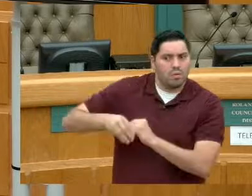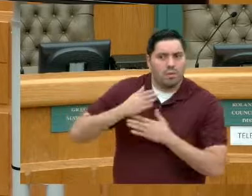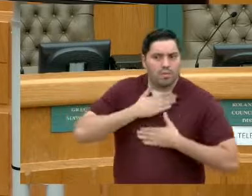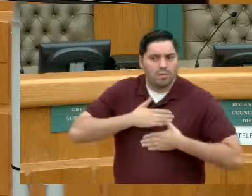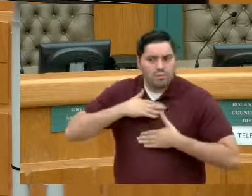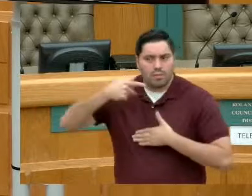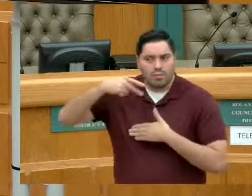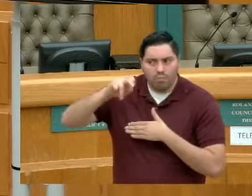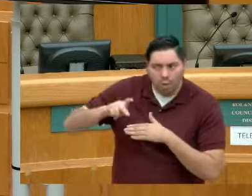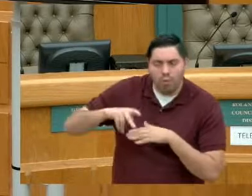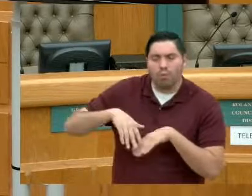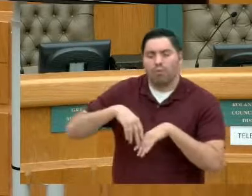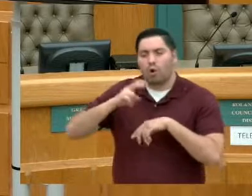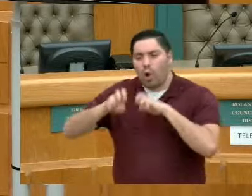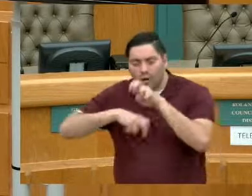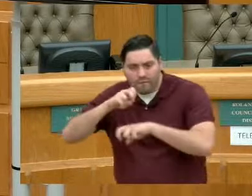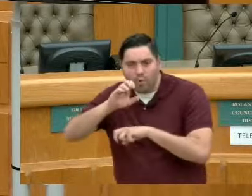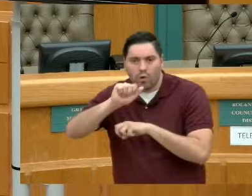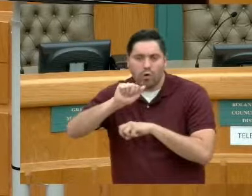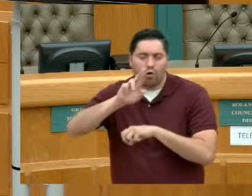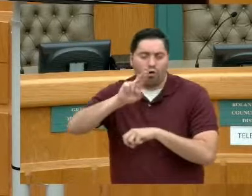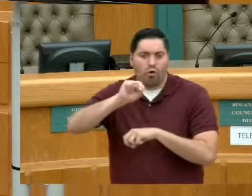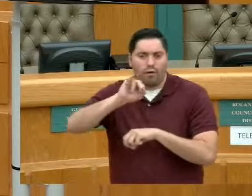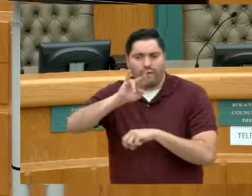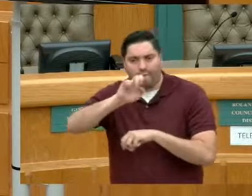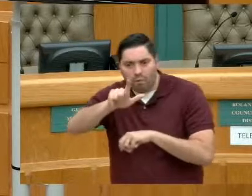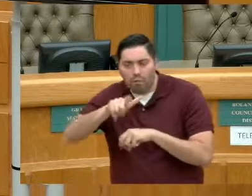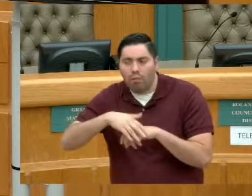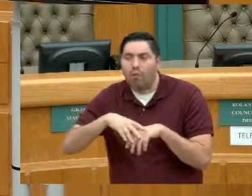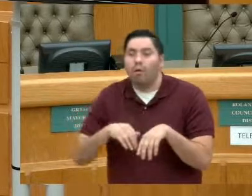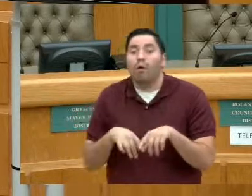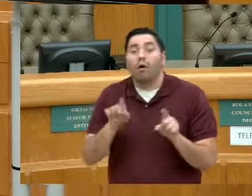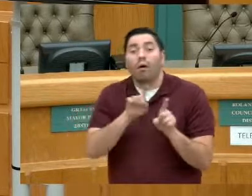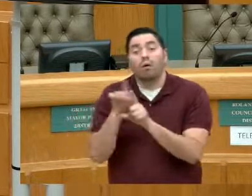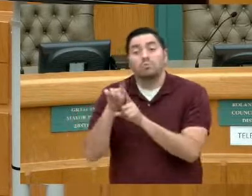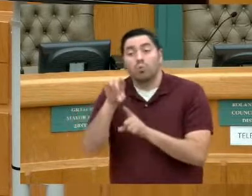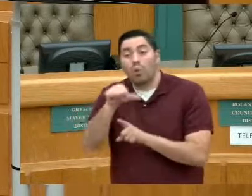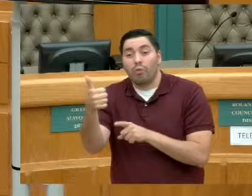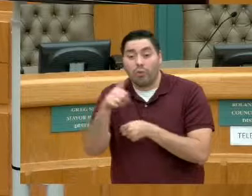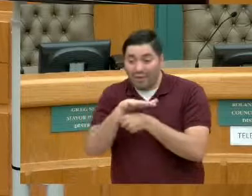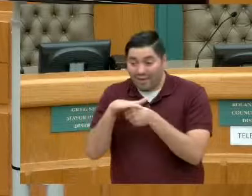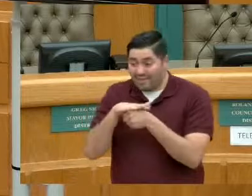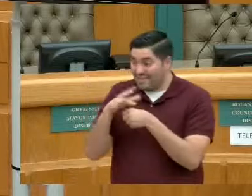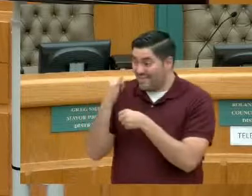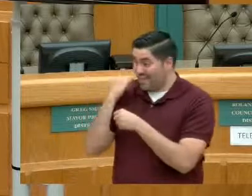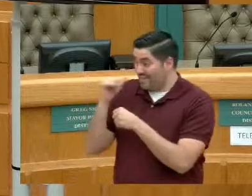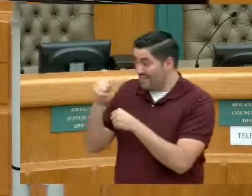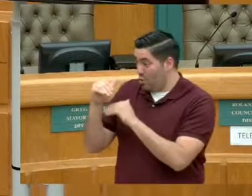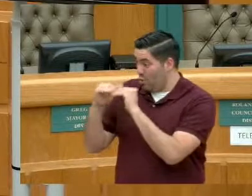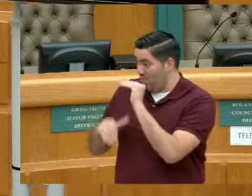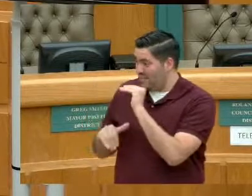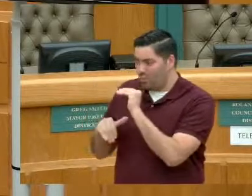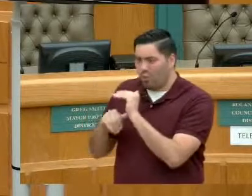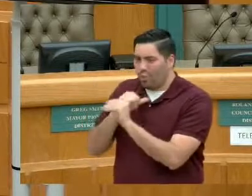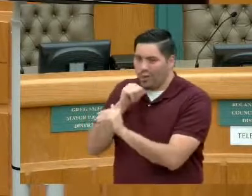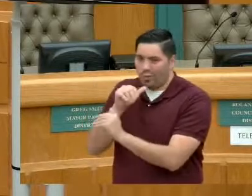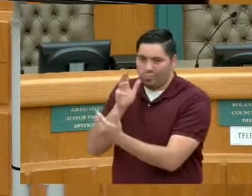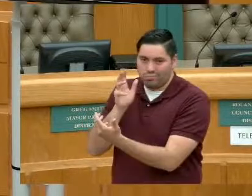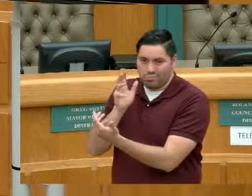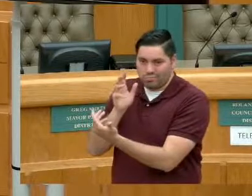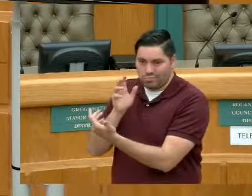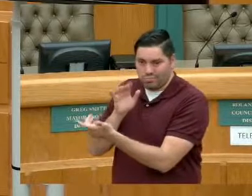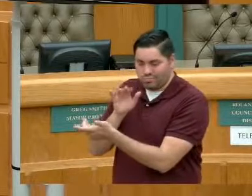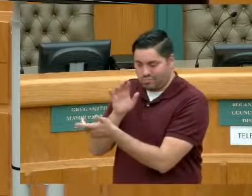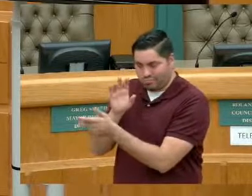and carnivals. And there's some interesting information about counties with 10 or less active cases, but we don't fall in that